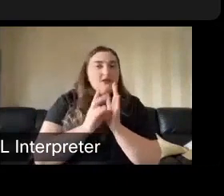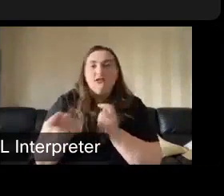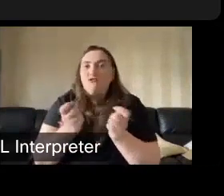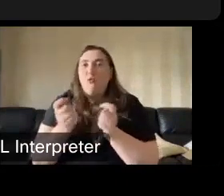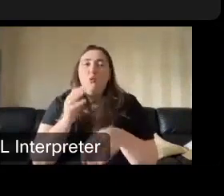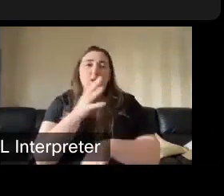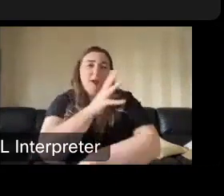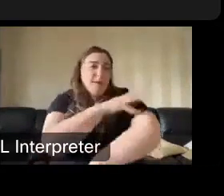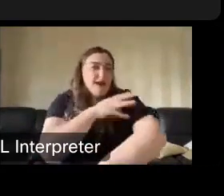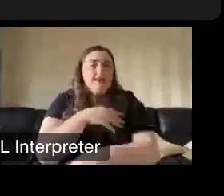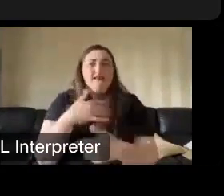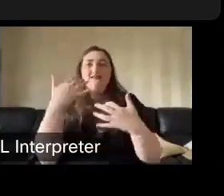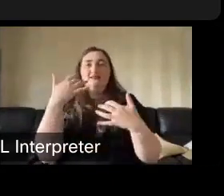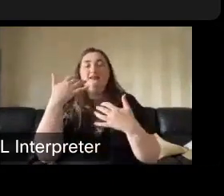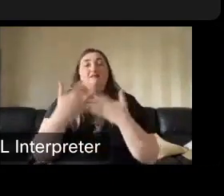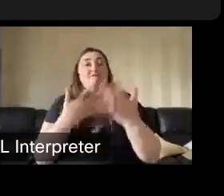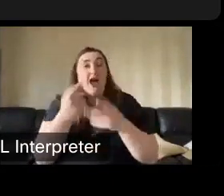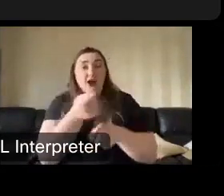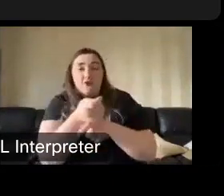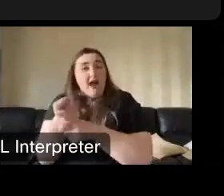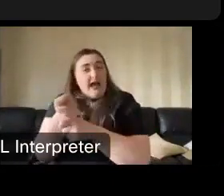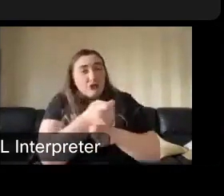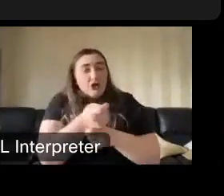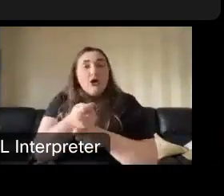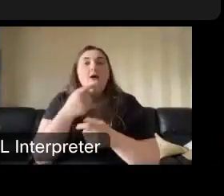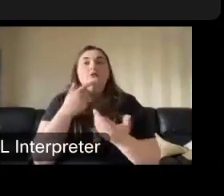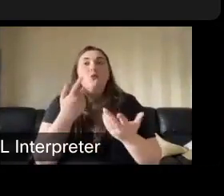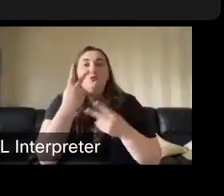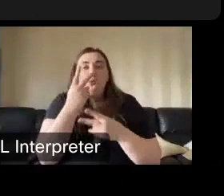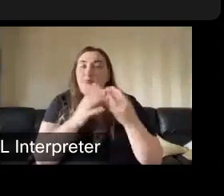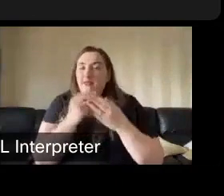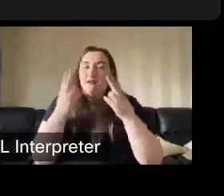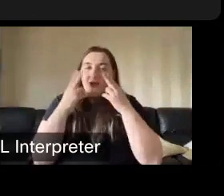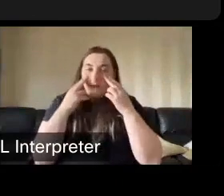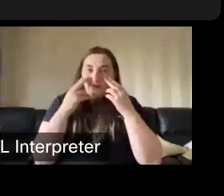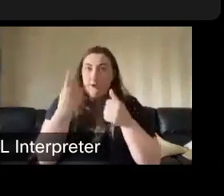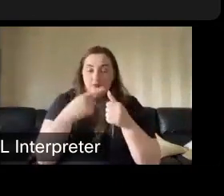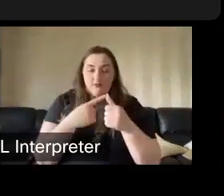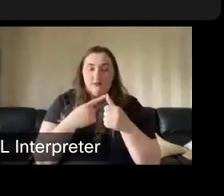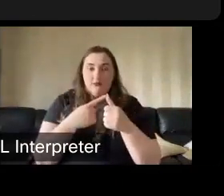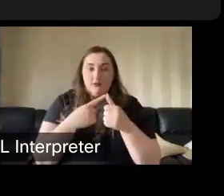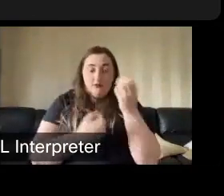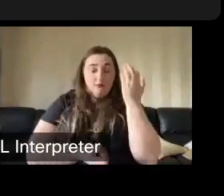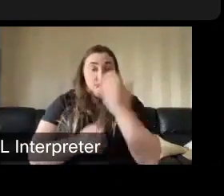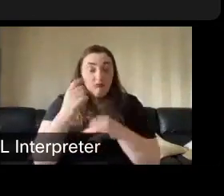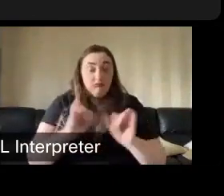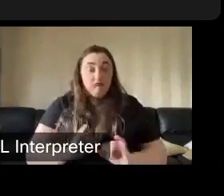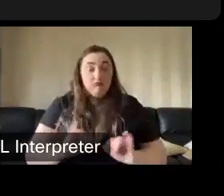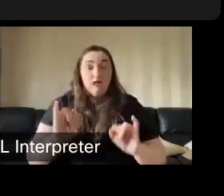firefighting. And two things tend to set them apart. One is trauma-like symptoms. These